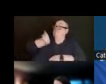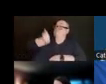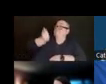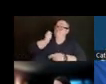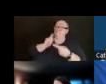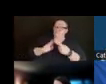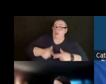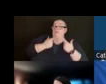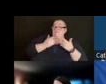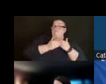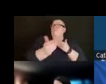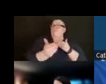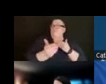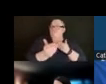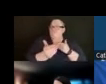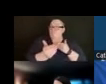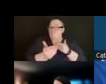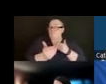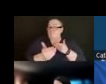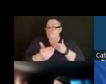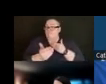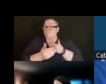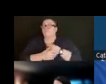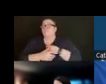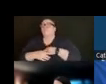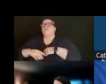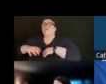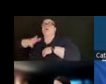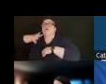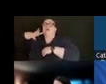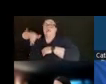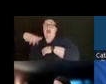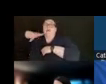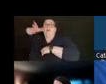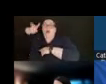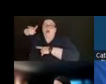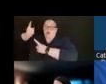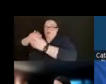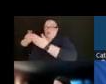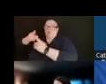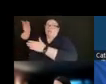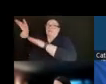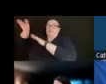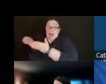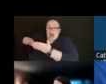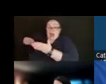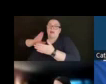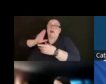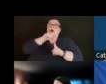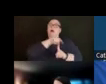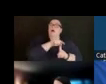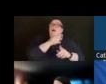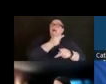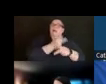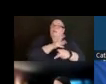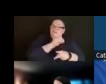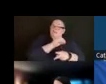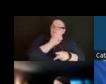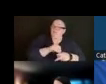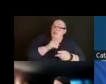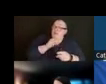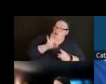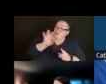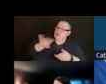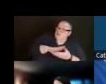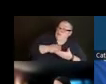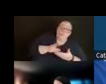And when the parent dies, that amount is actually going to go up to 75%. And then Johnny can keep, at